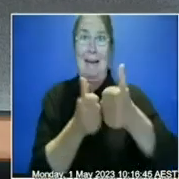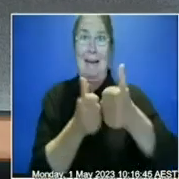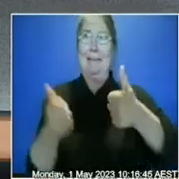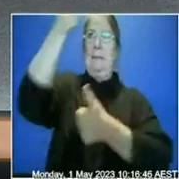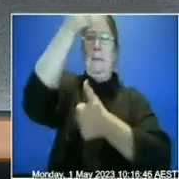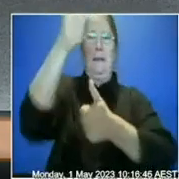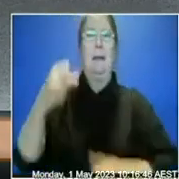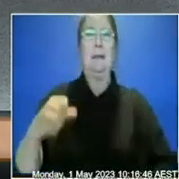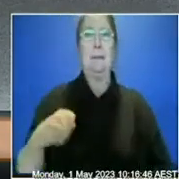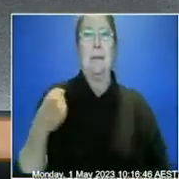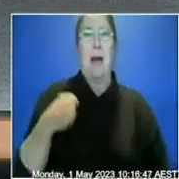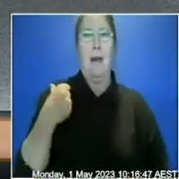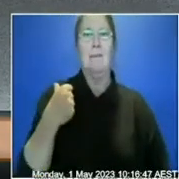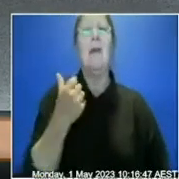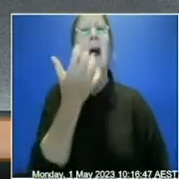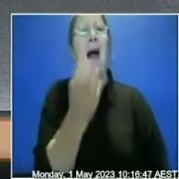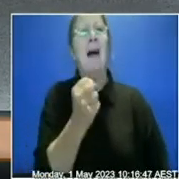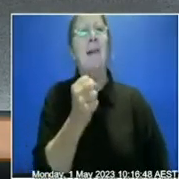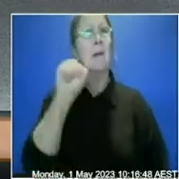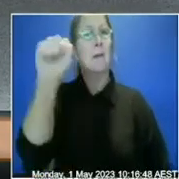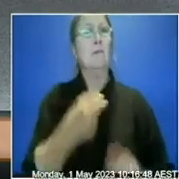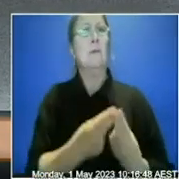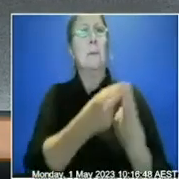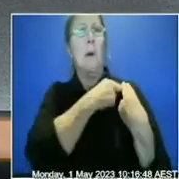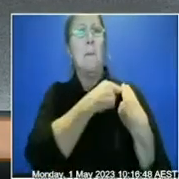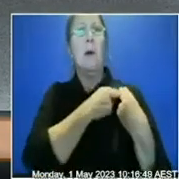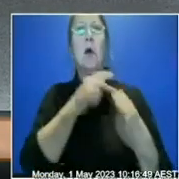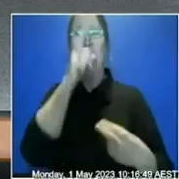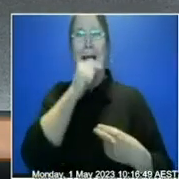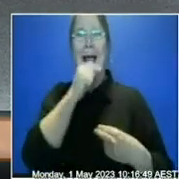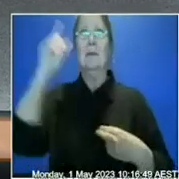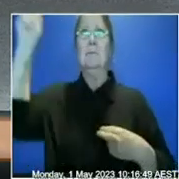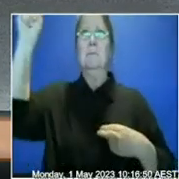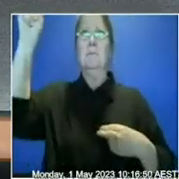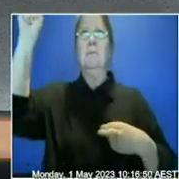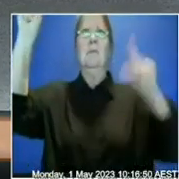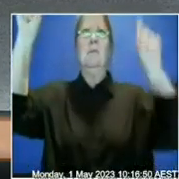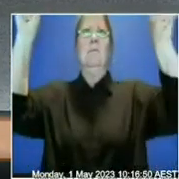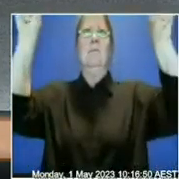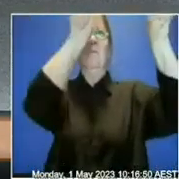the way things are structured mean that you're authorised to perform particular functions.